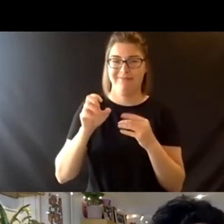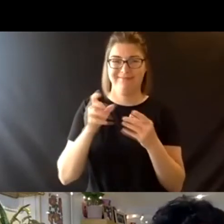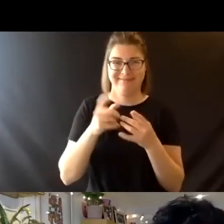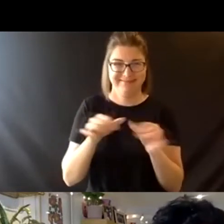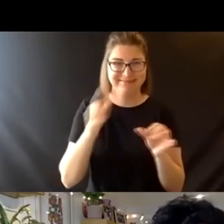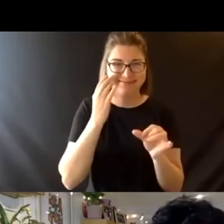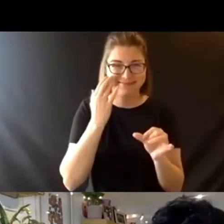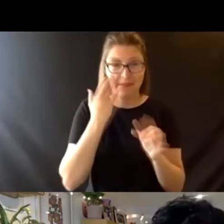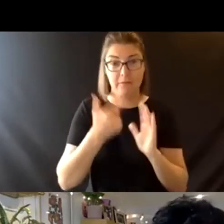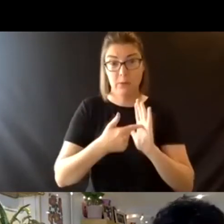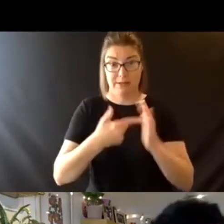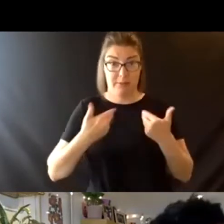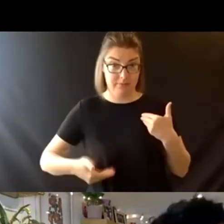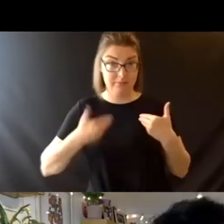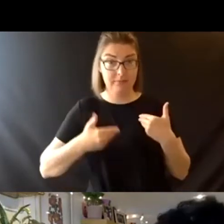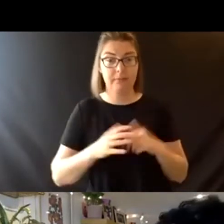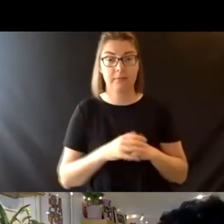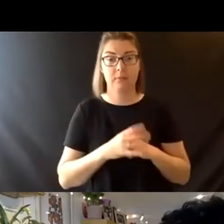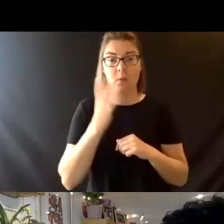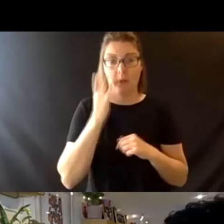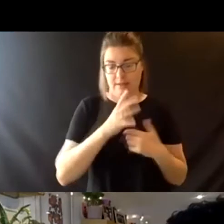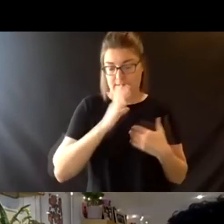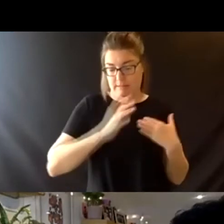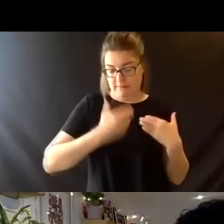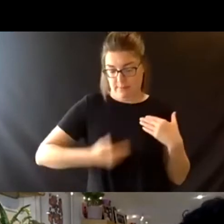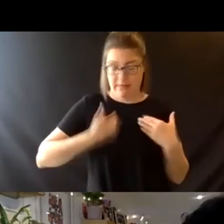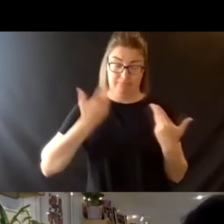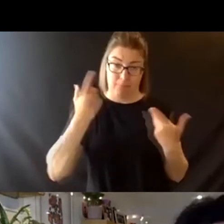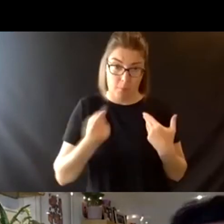going to use myself as an example because I can only speak for myself.